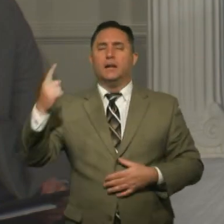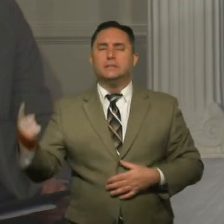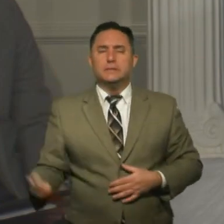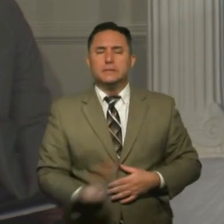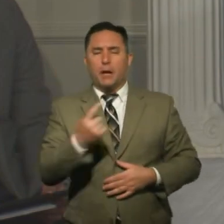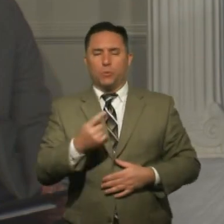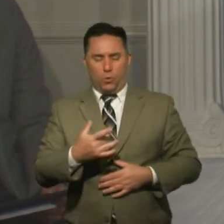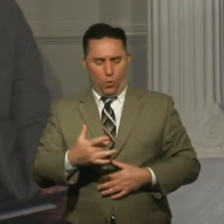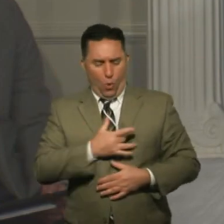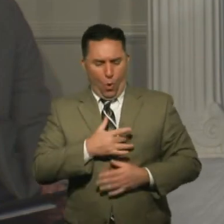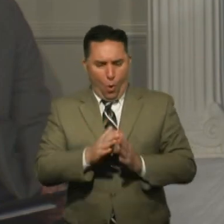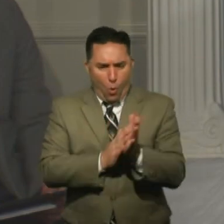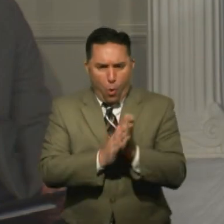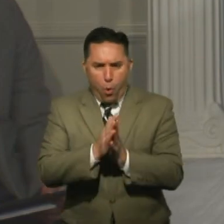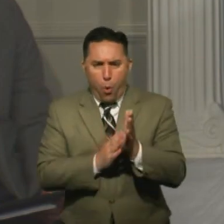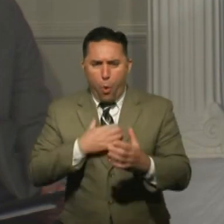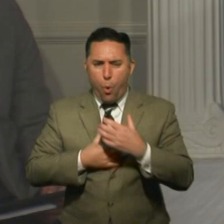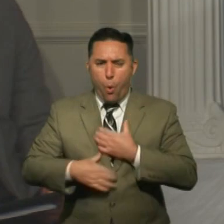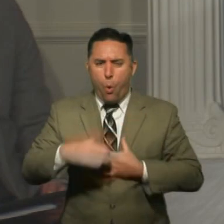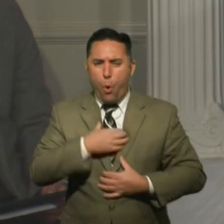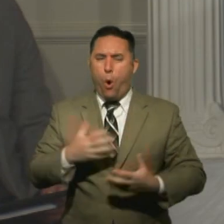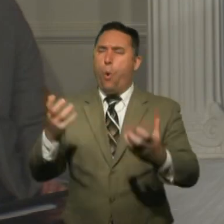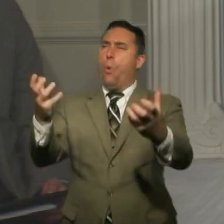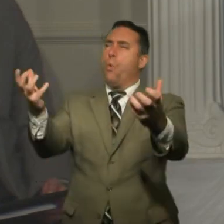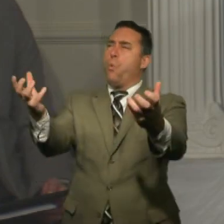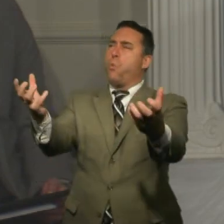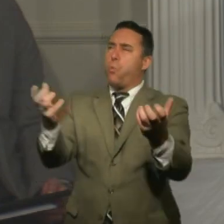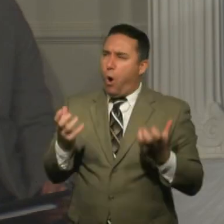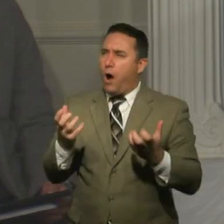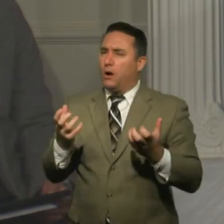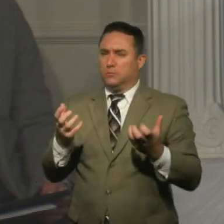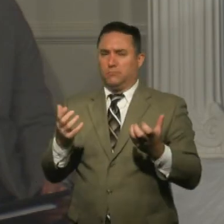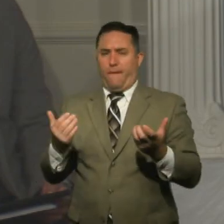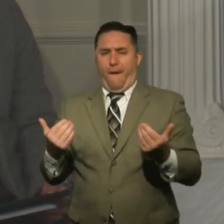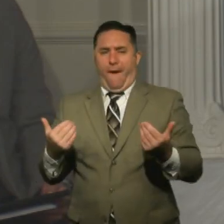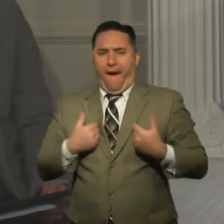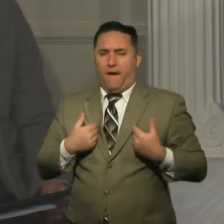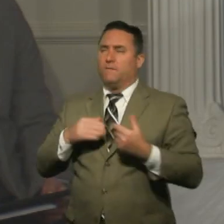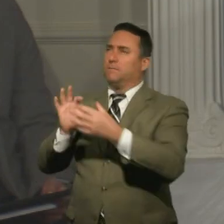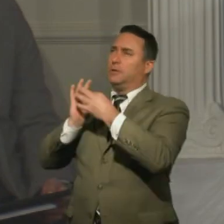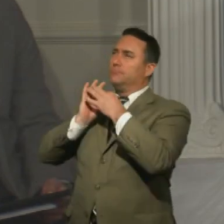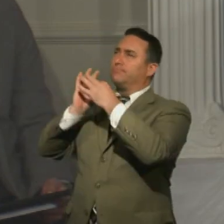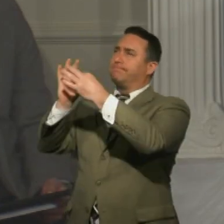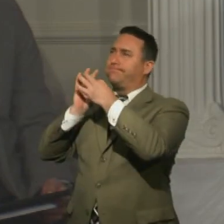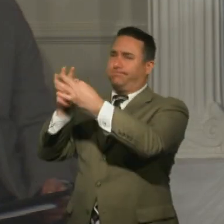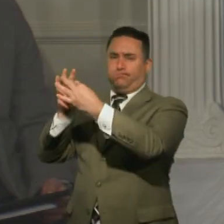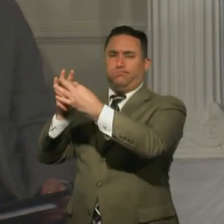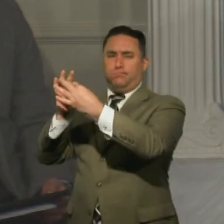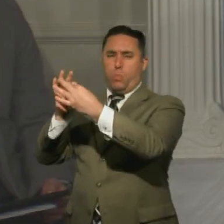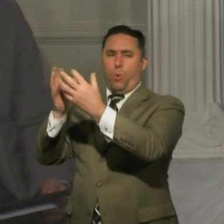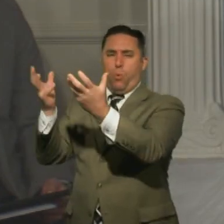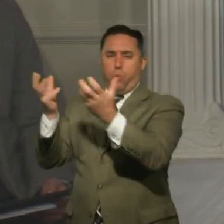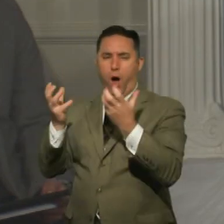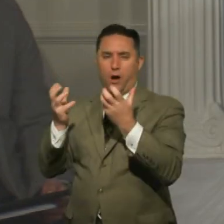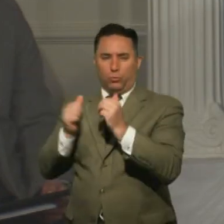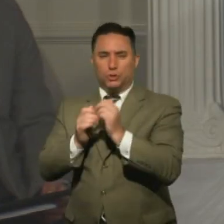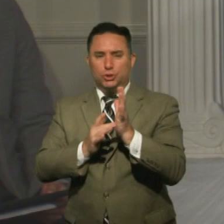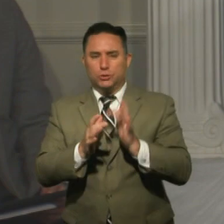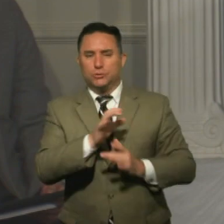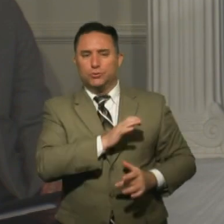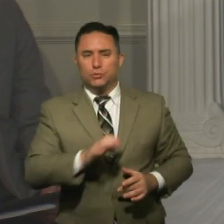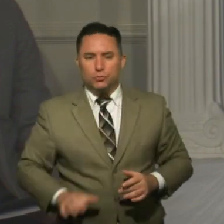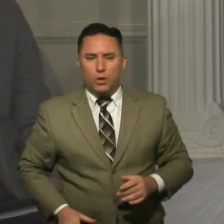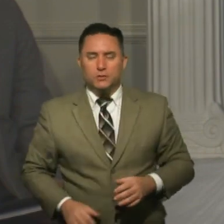that gives me some passion because I want to have a close personal relationship with Jesus